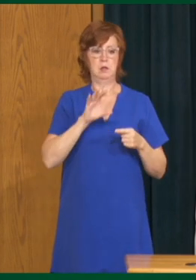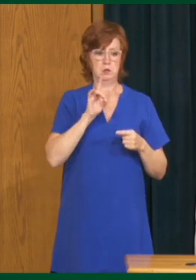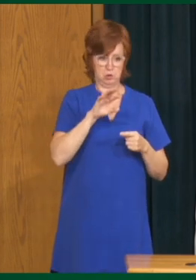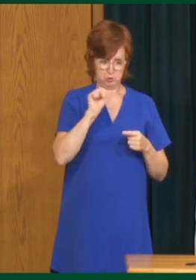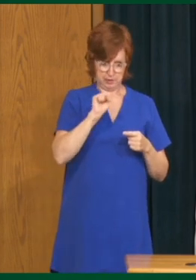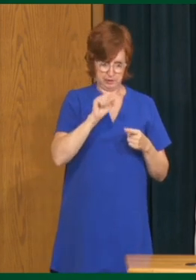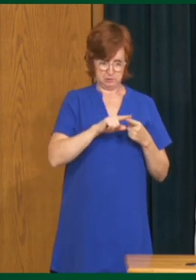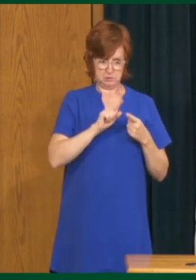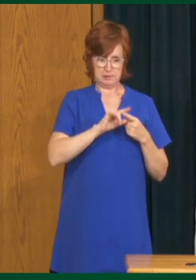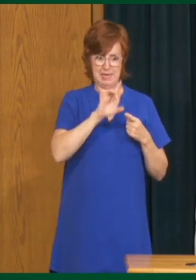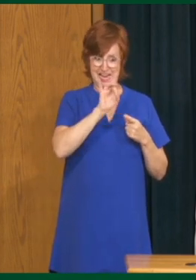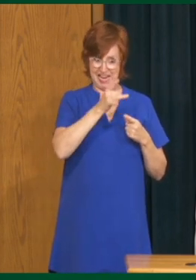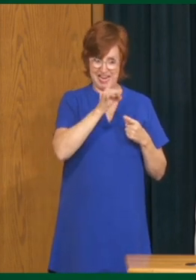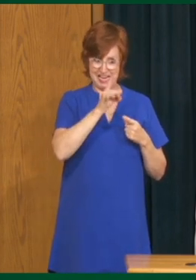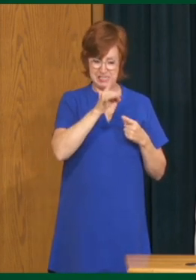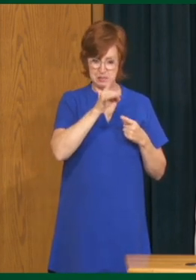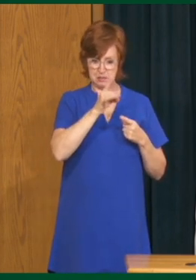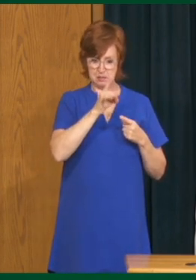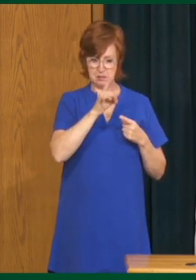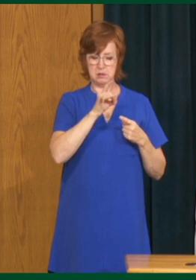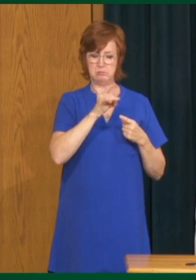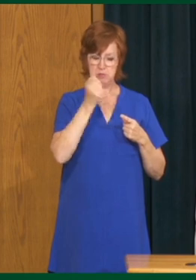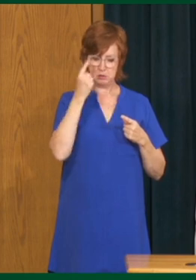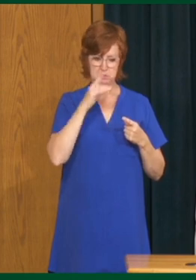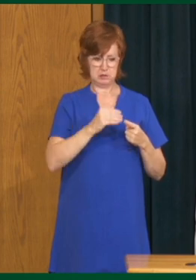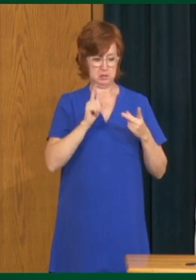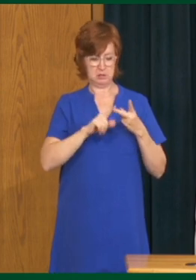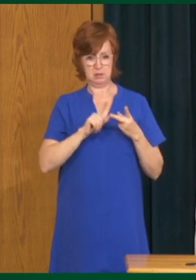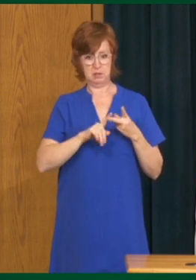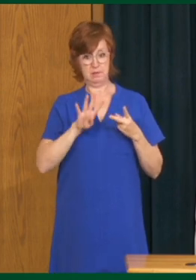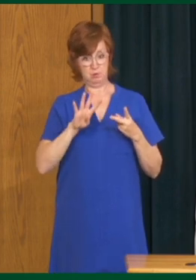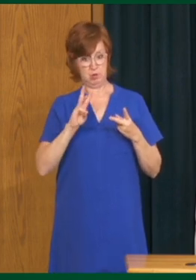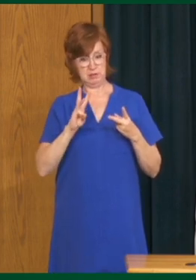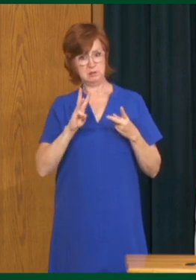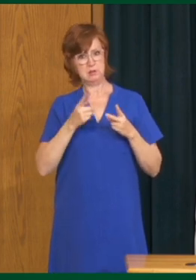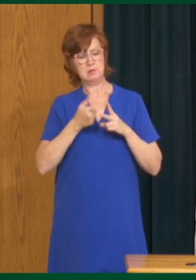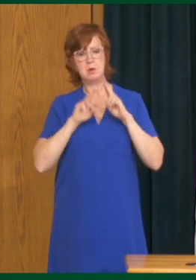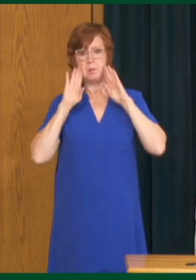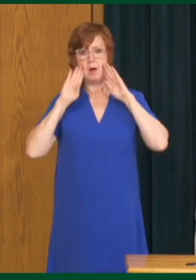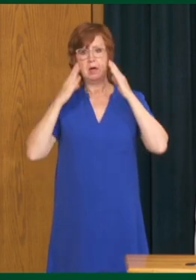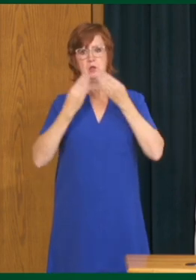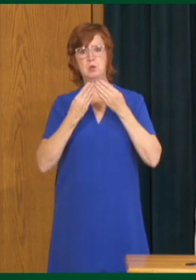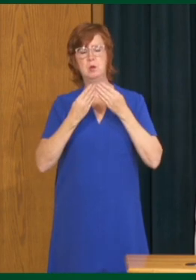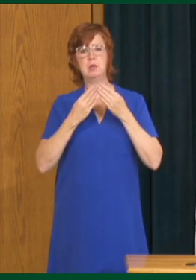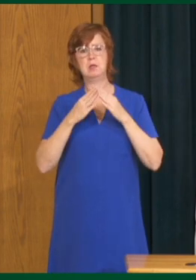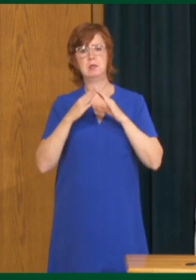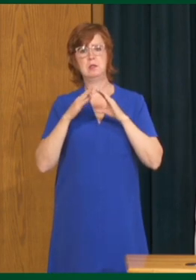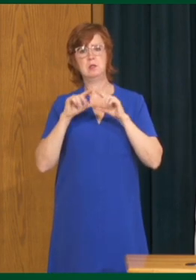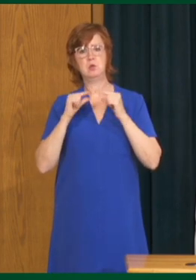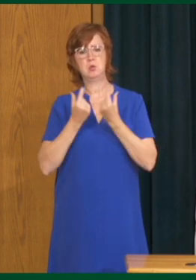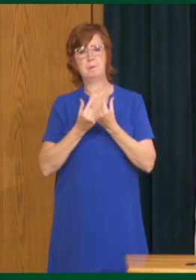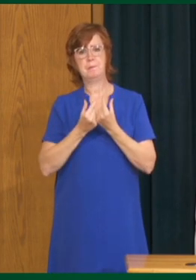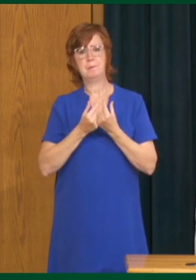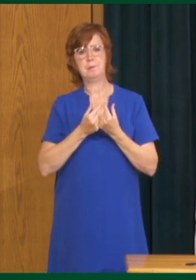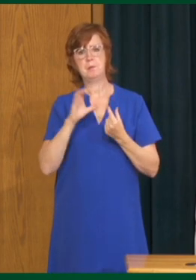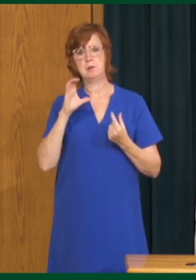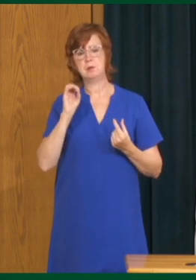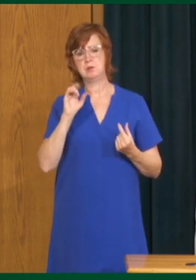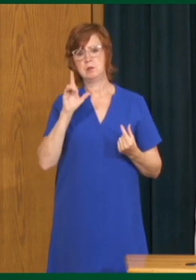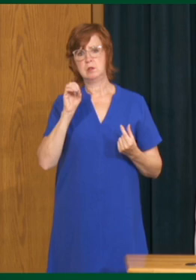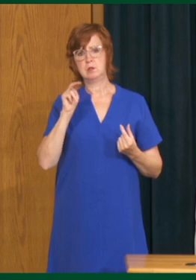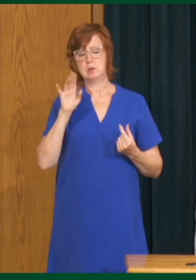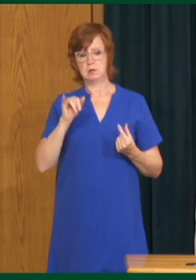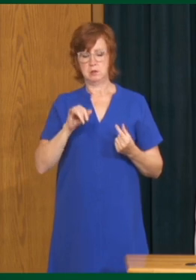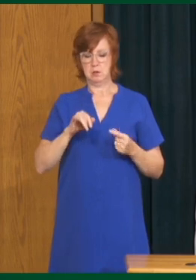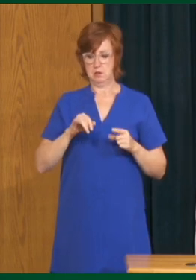cases, but what about the rest? Are they all connected to that original outbreak in the Hutterite community? So they are connected to active case finding